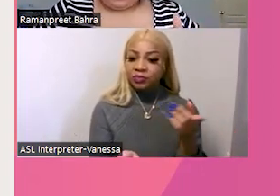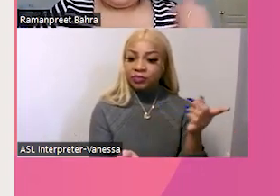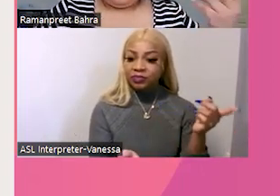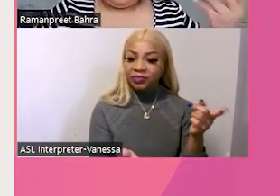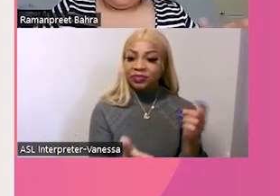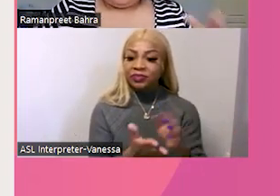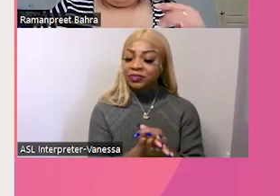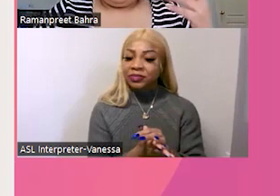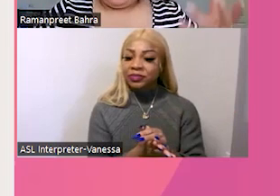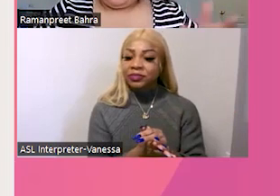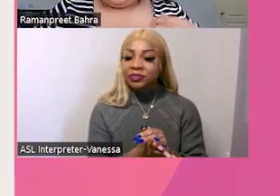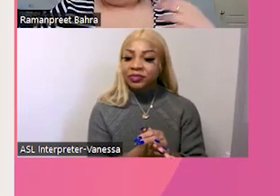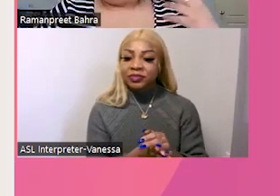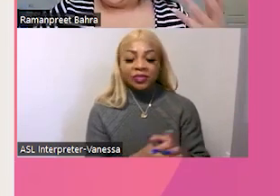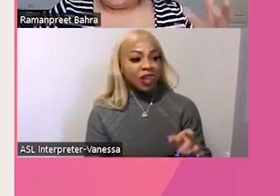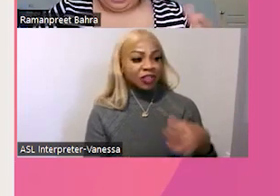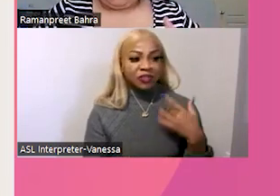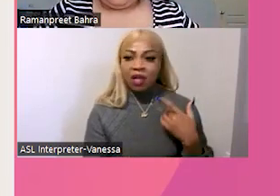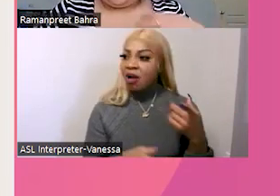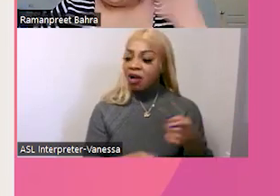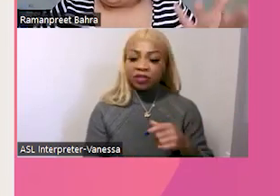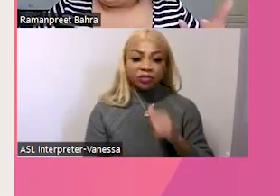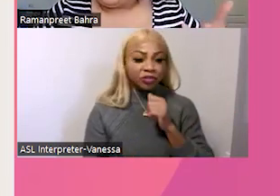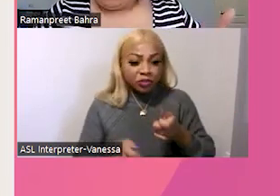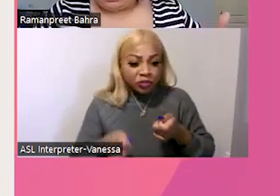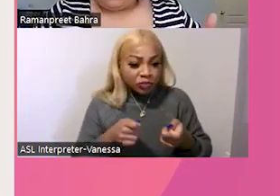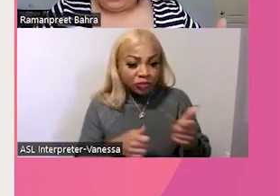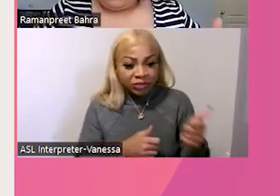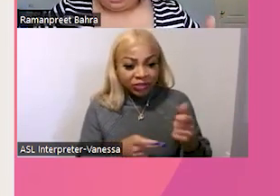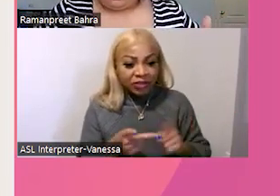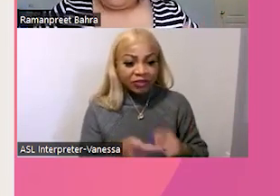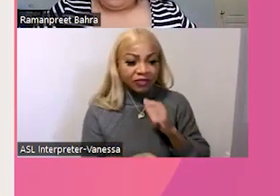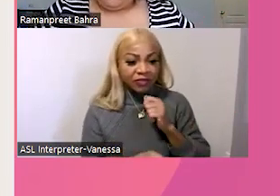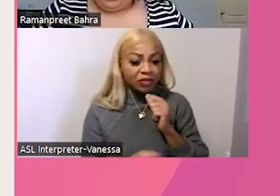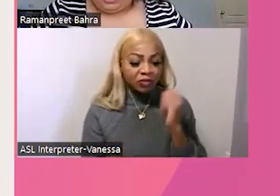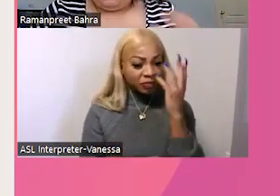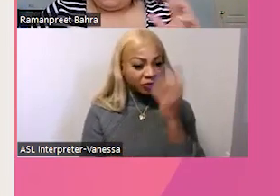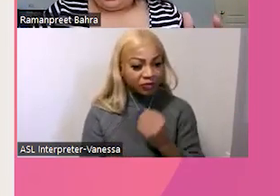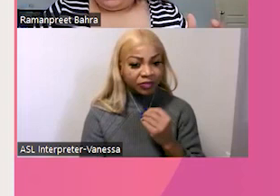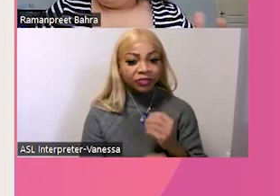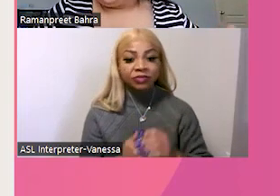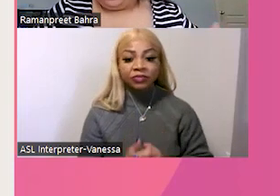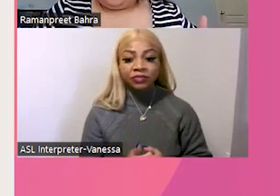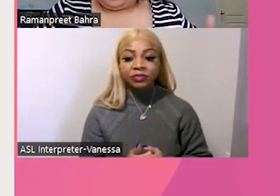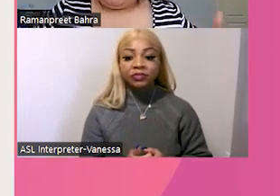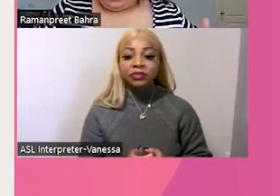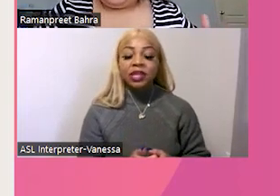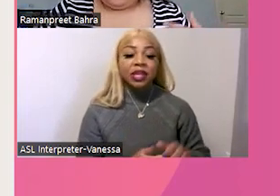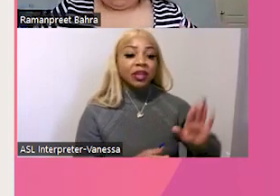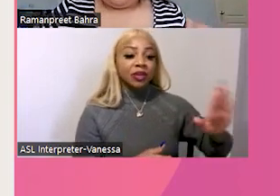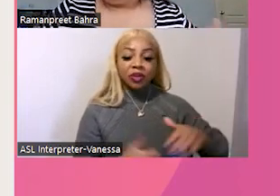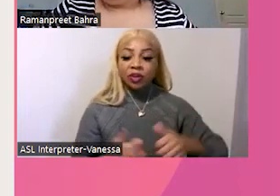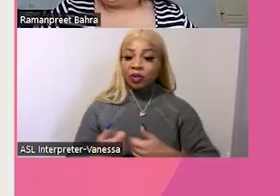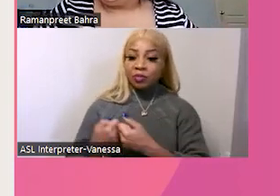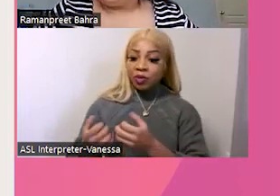fatness as out of control, unhealthy, inactive, and an unattractive lifestyle. And disciplinary partners like Riley